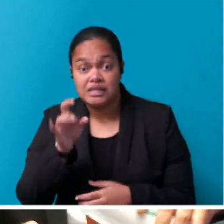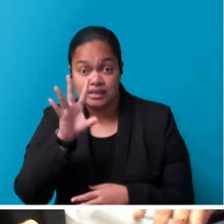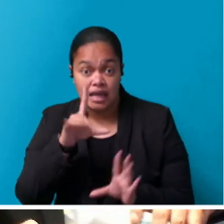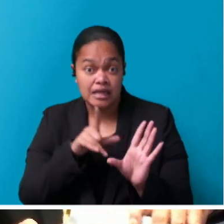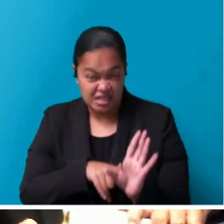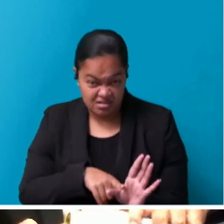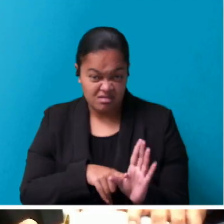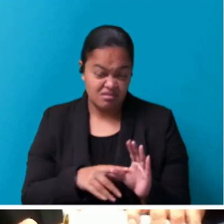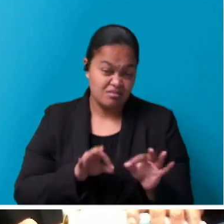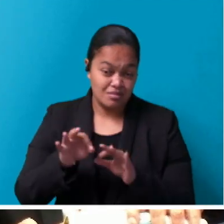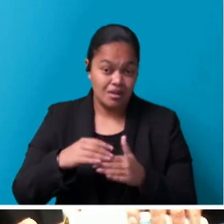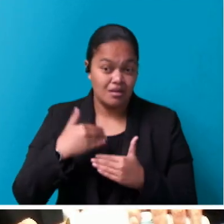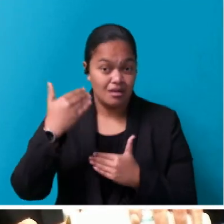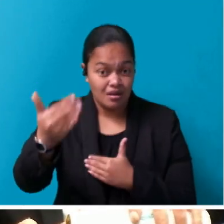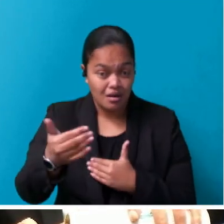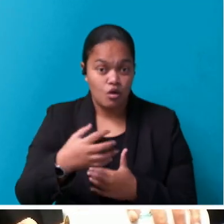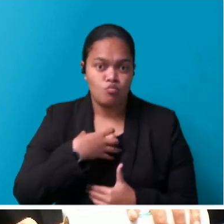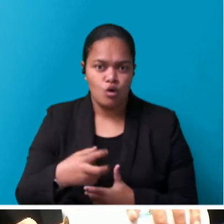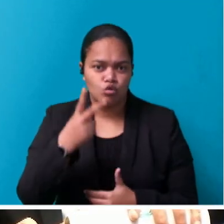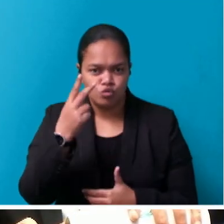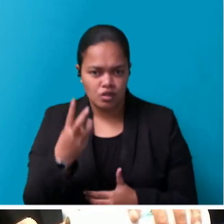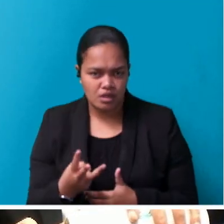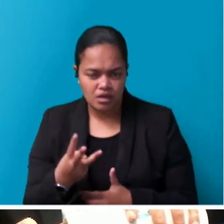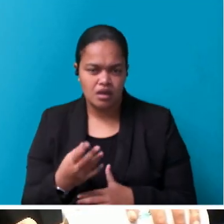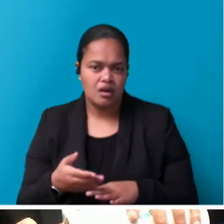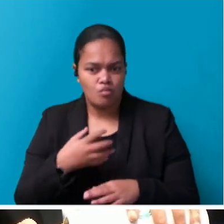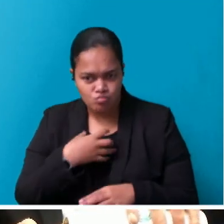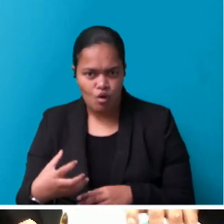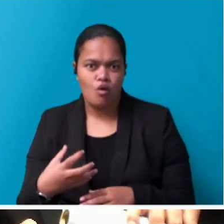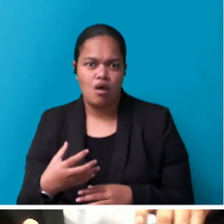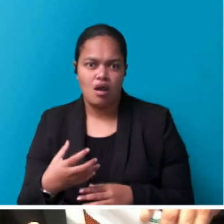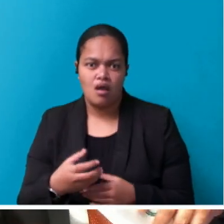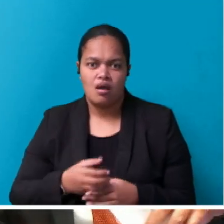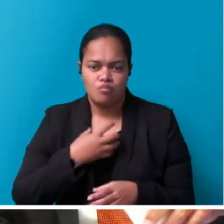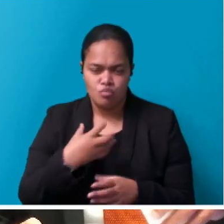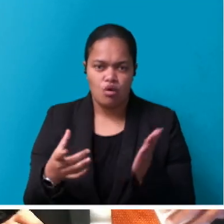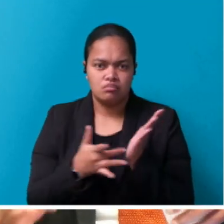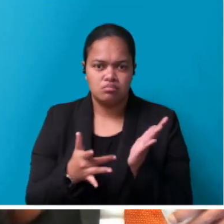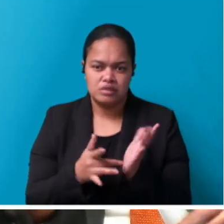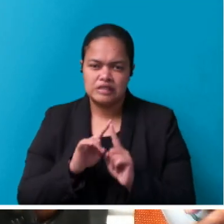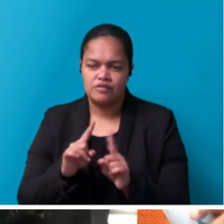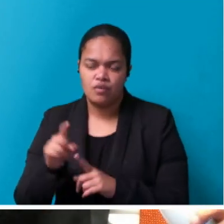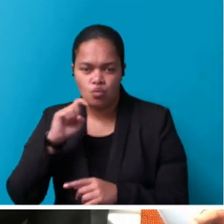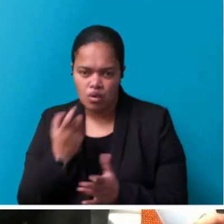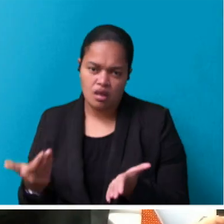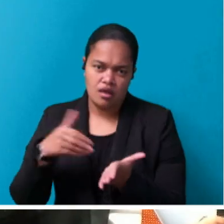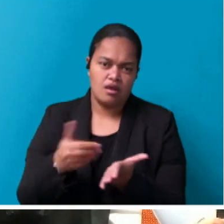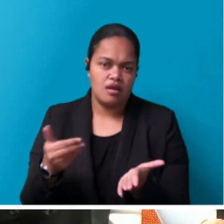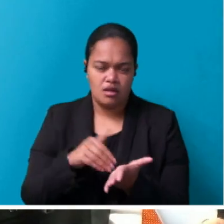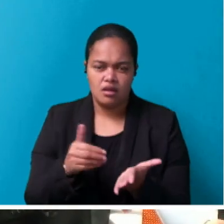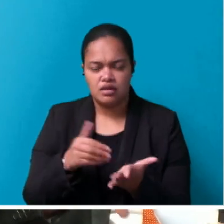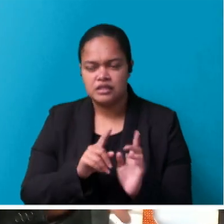Speaker, more than 2/3 of new value creation will come from digitally enabled